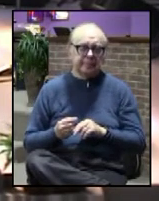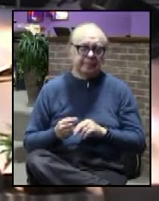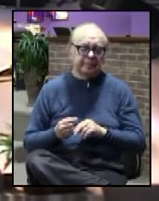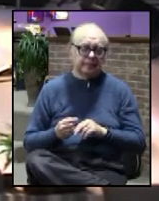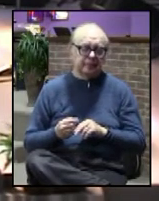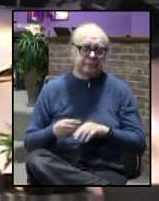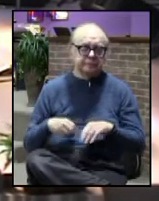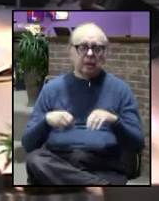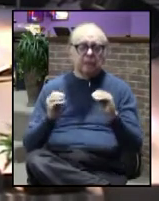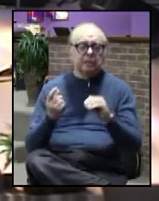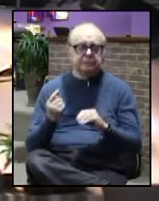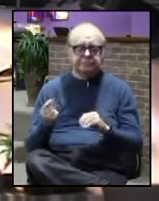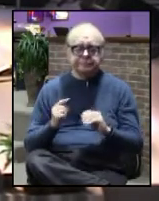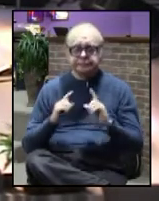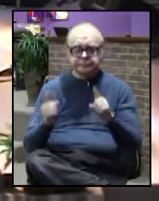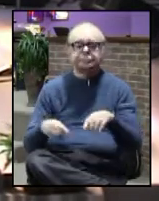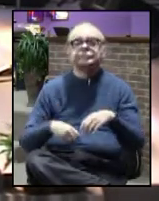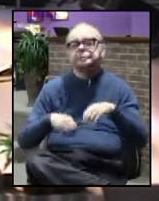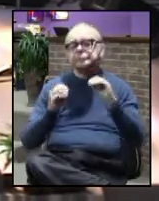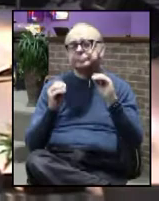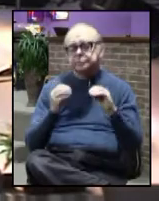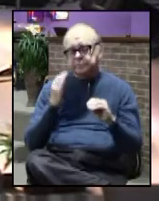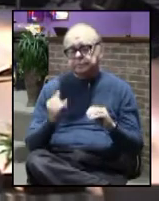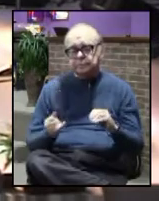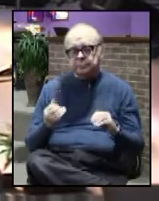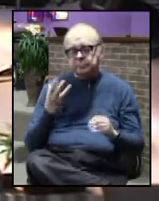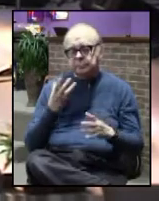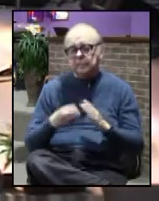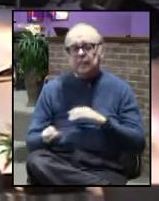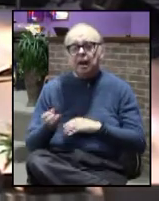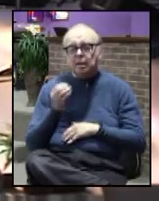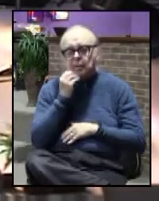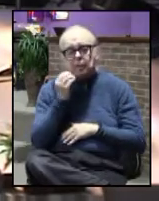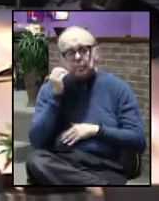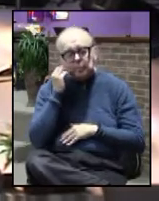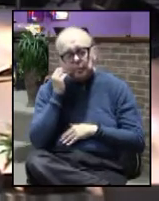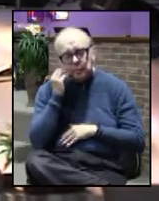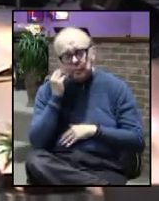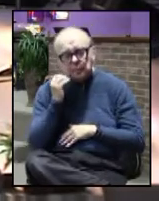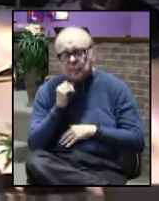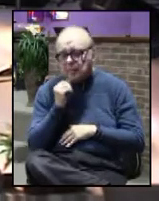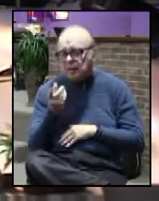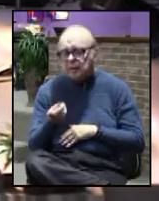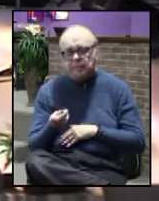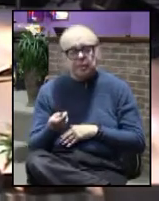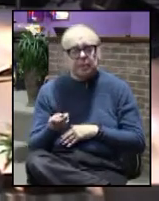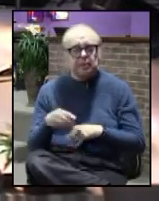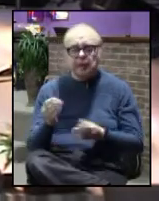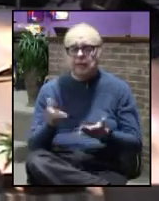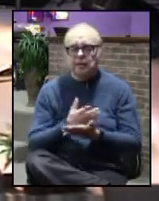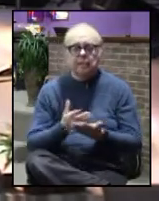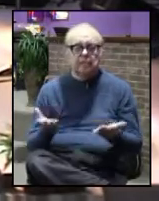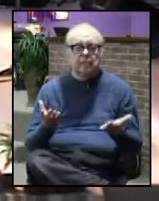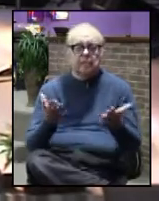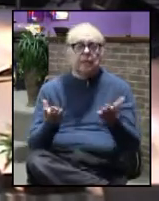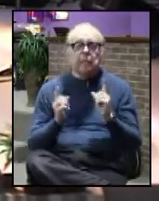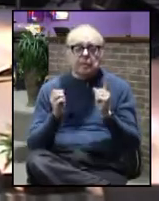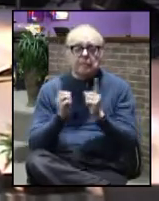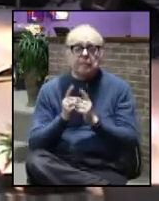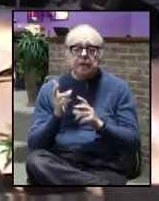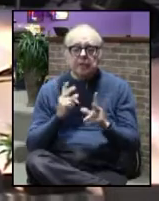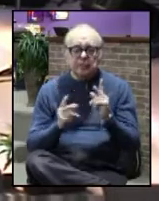They're shopping by themselves. They go to the store because they want to get out of the house. They're not there to buy anything. They just want to meet